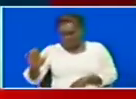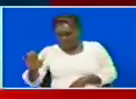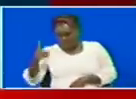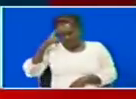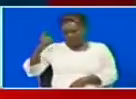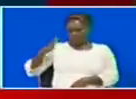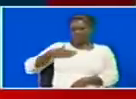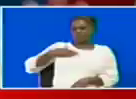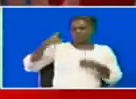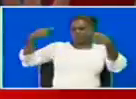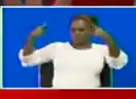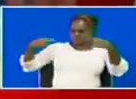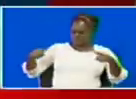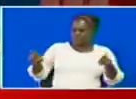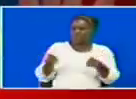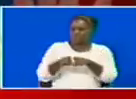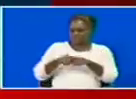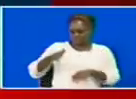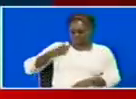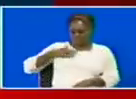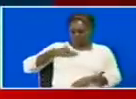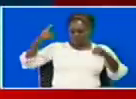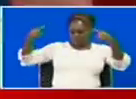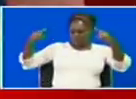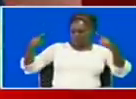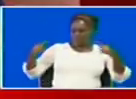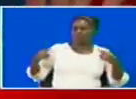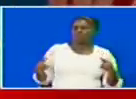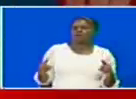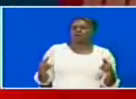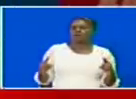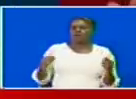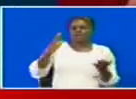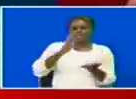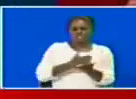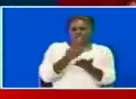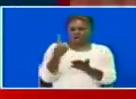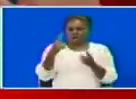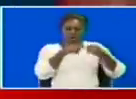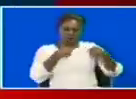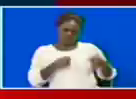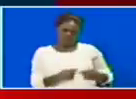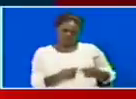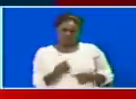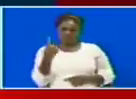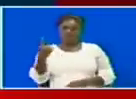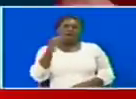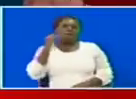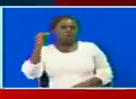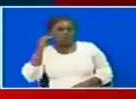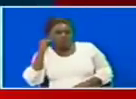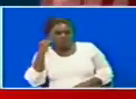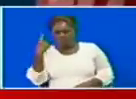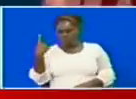and their success will be our success we share one heart one home